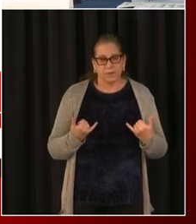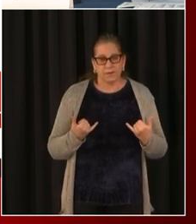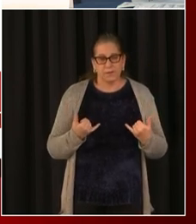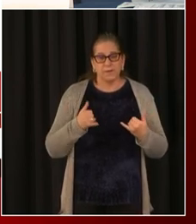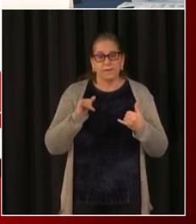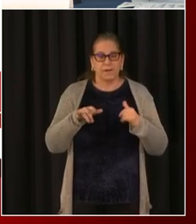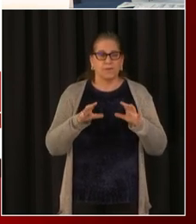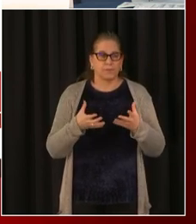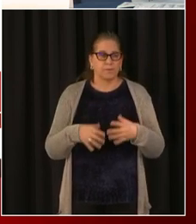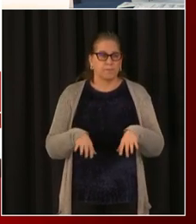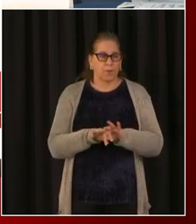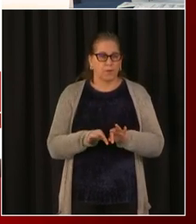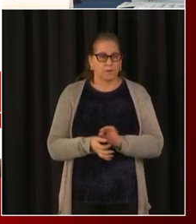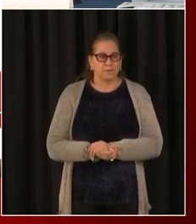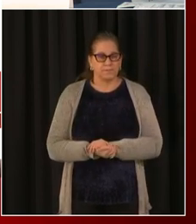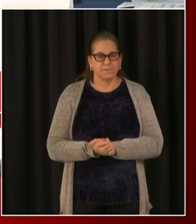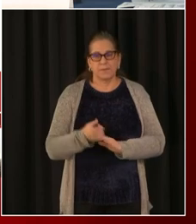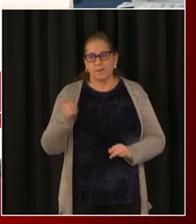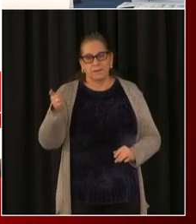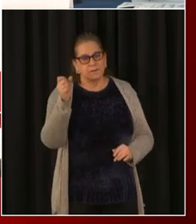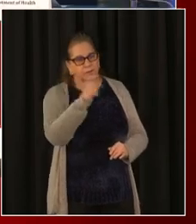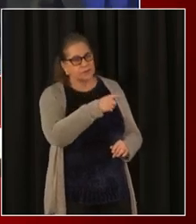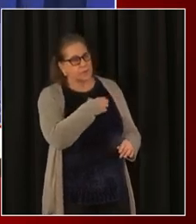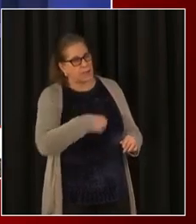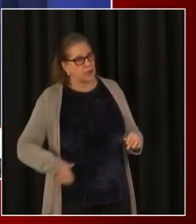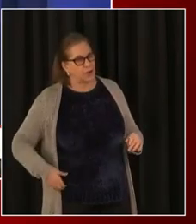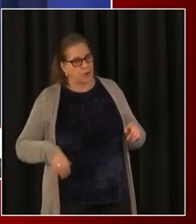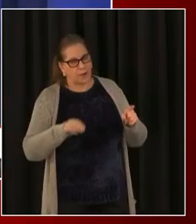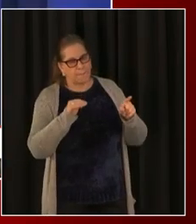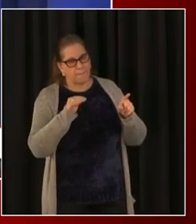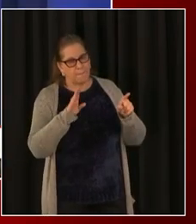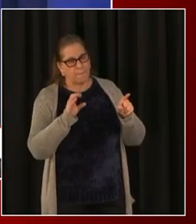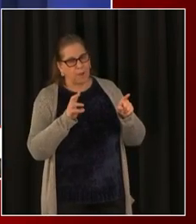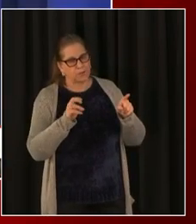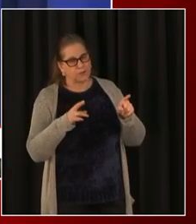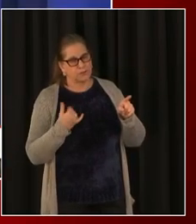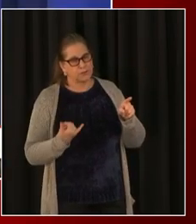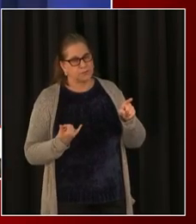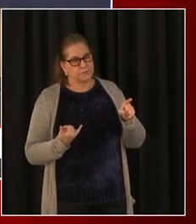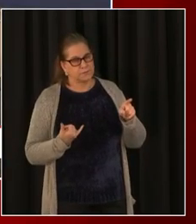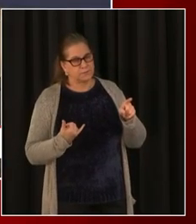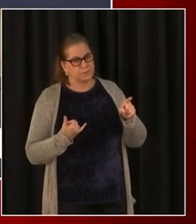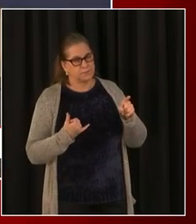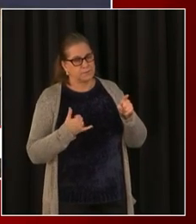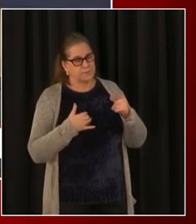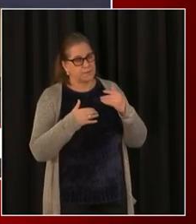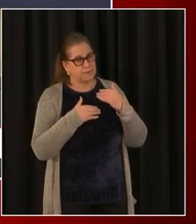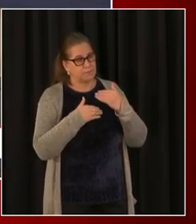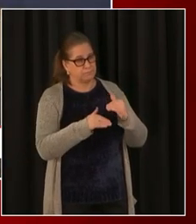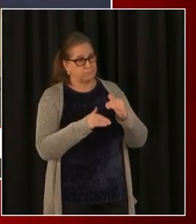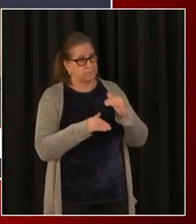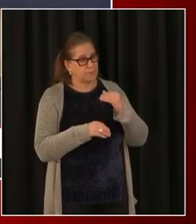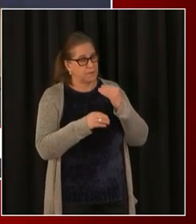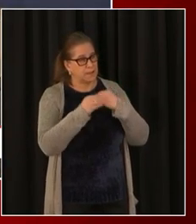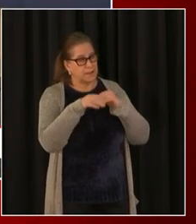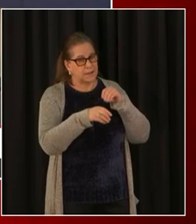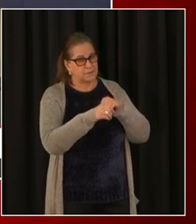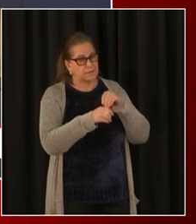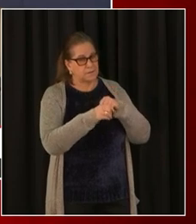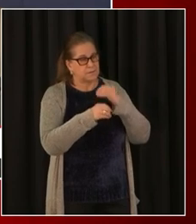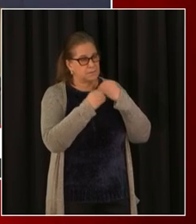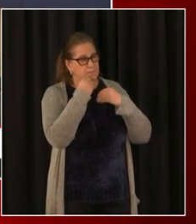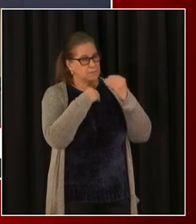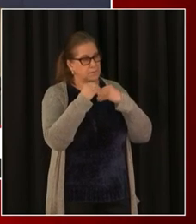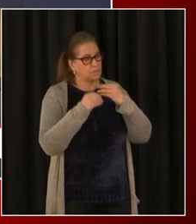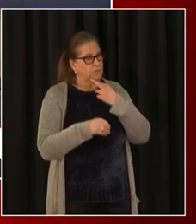insignificant. And Mayor Bowser, can I ask you, on Friday, your current restrictions on indoor dining are set to expire. What